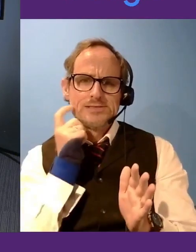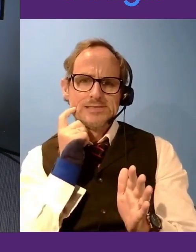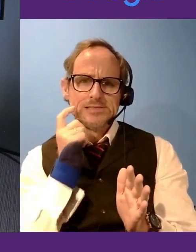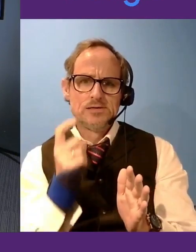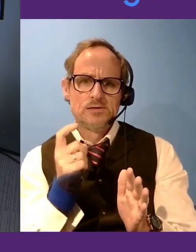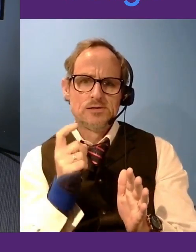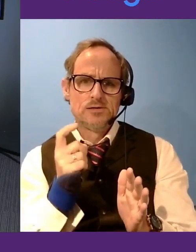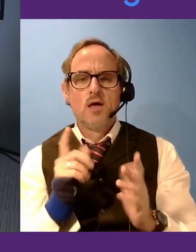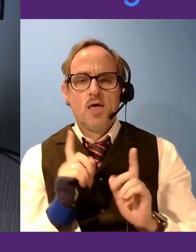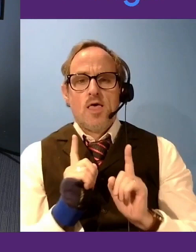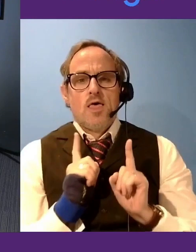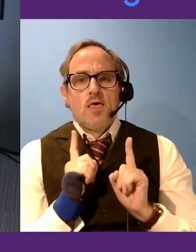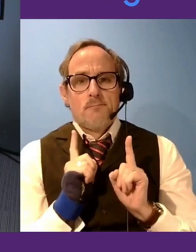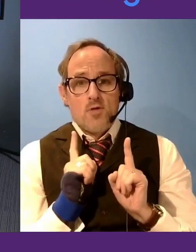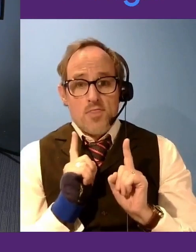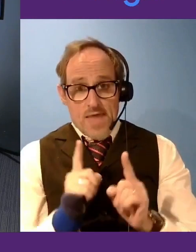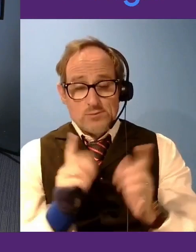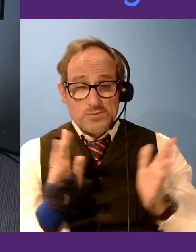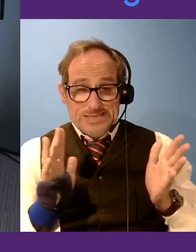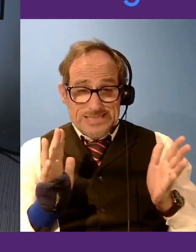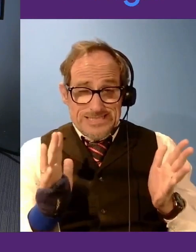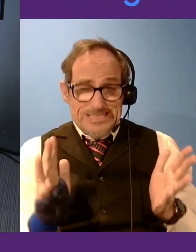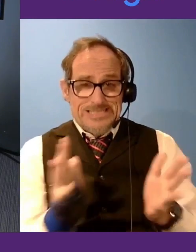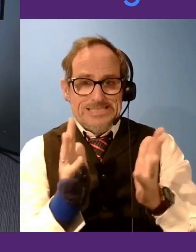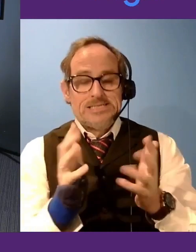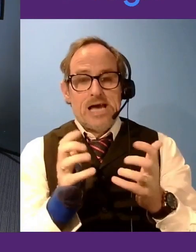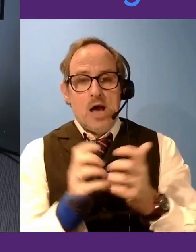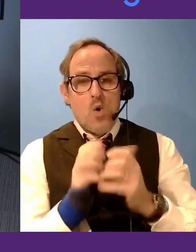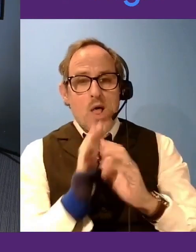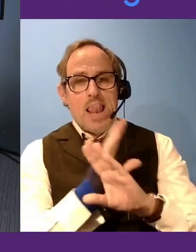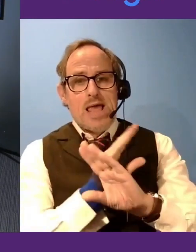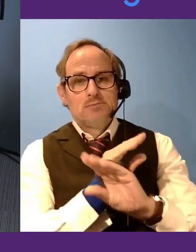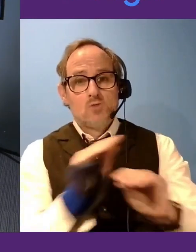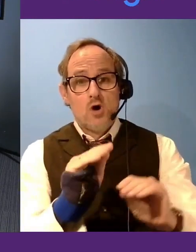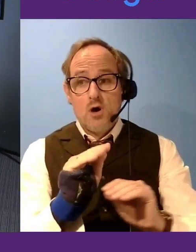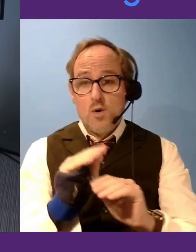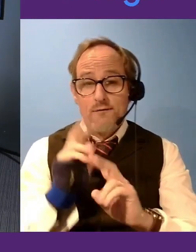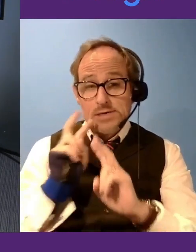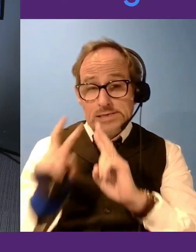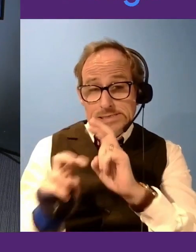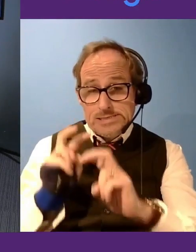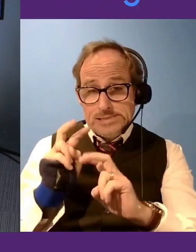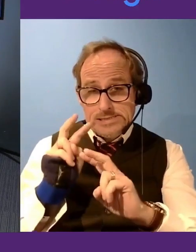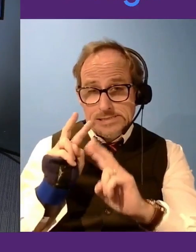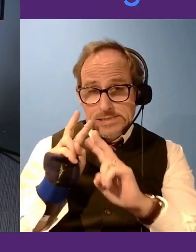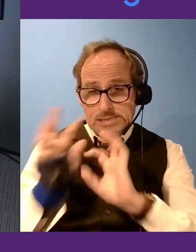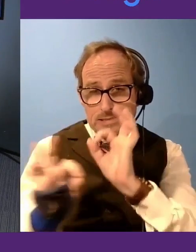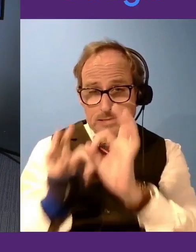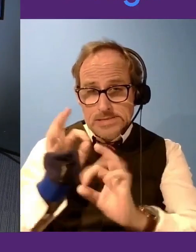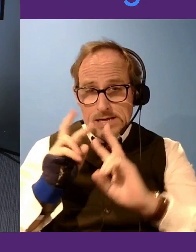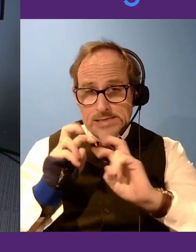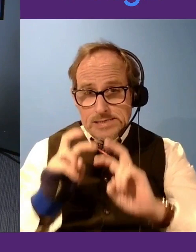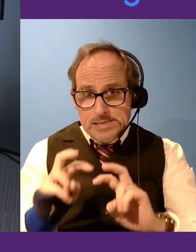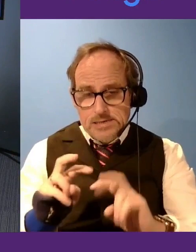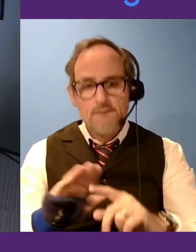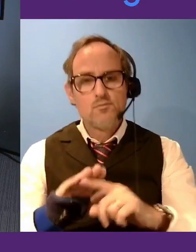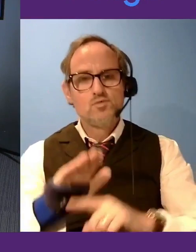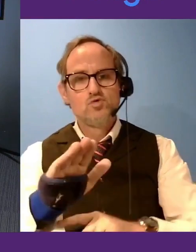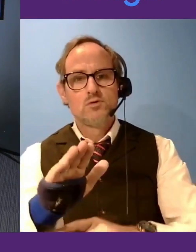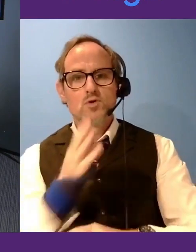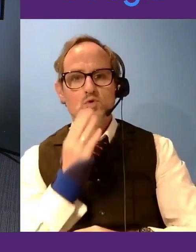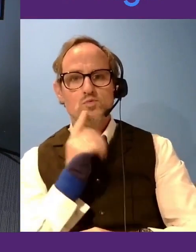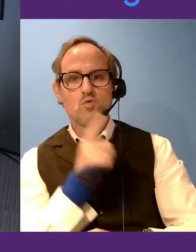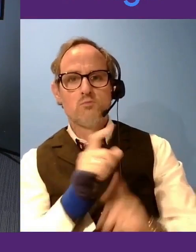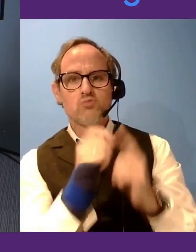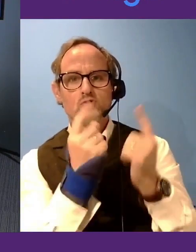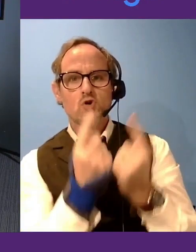real motivator. For kind of opening up the conversation as to, okay, great, so accessibility is something I want to learn more.